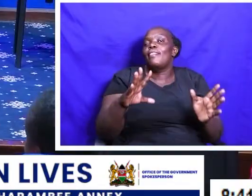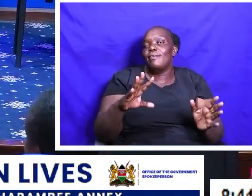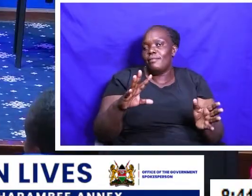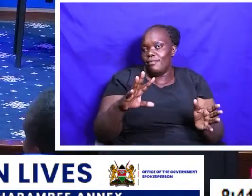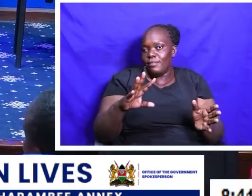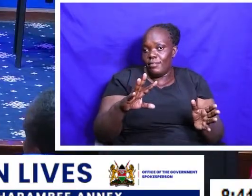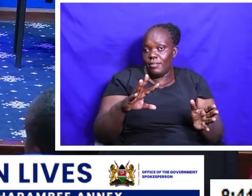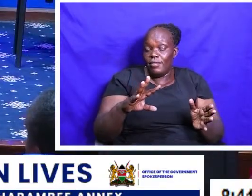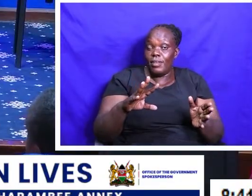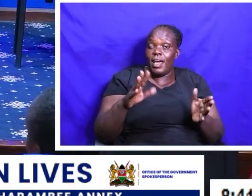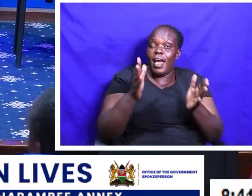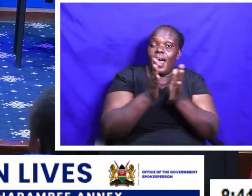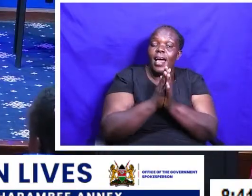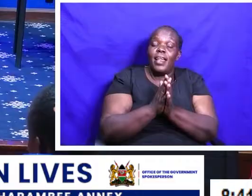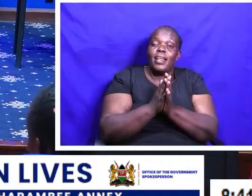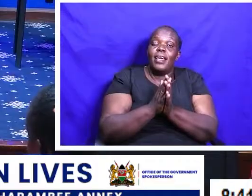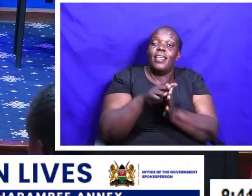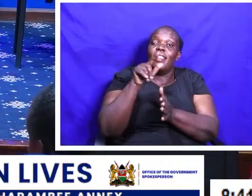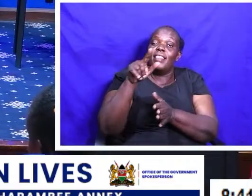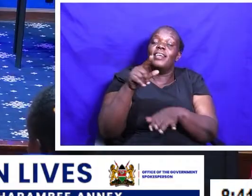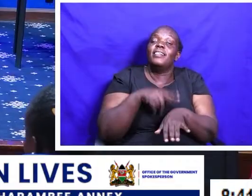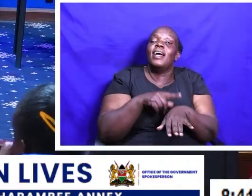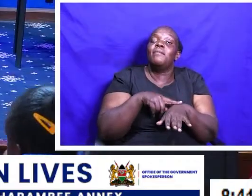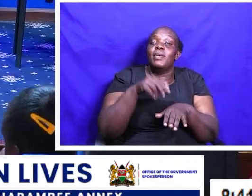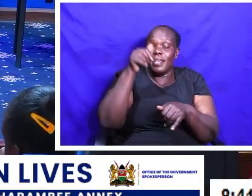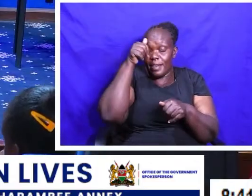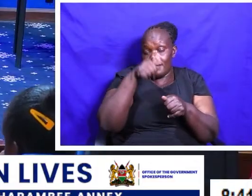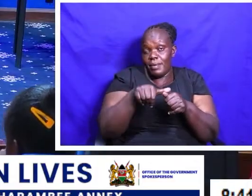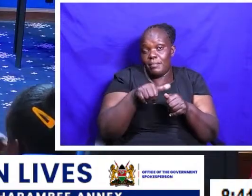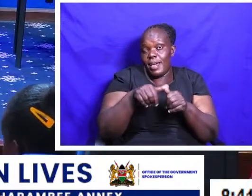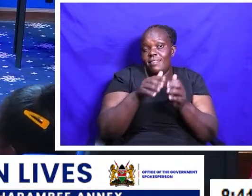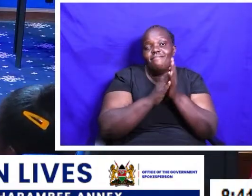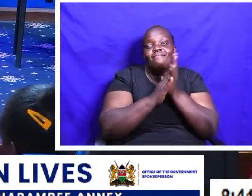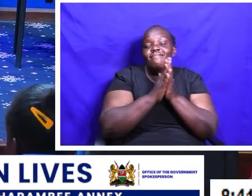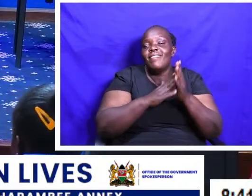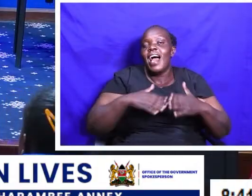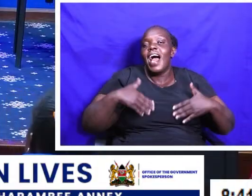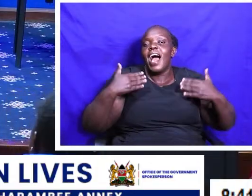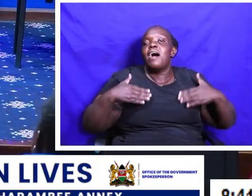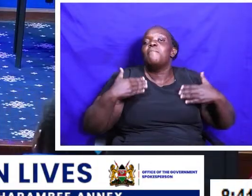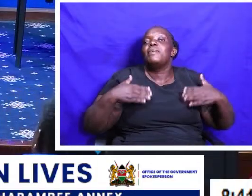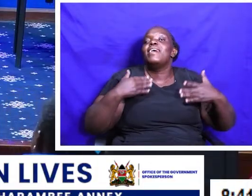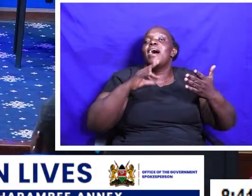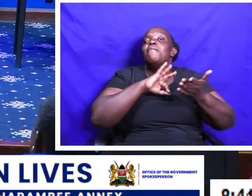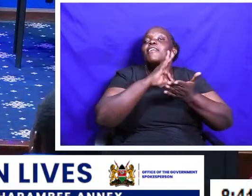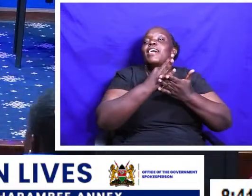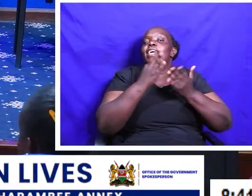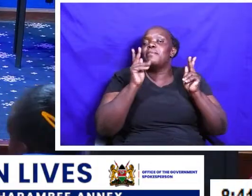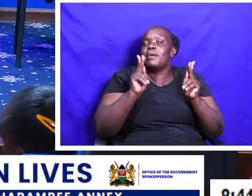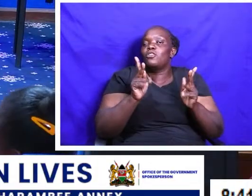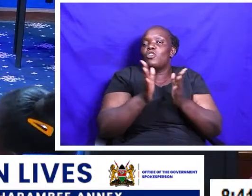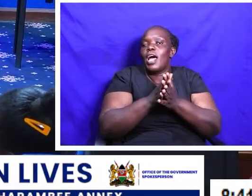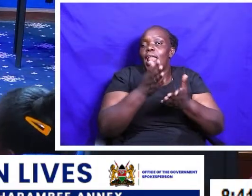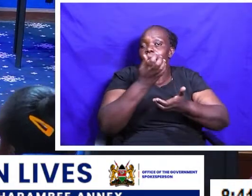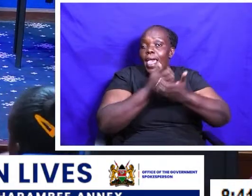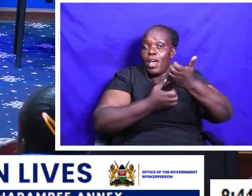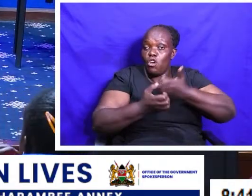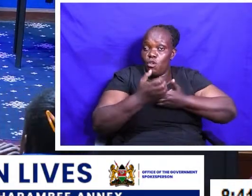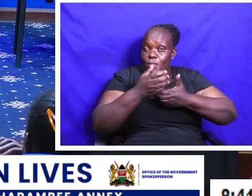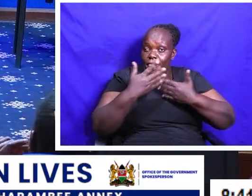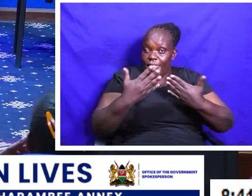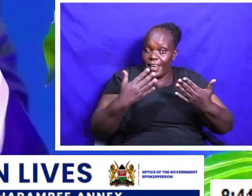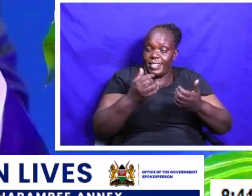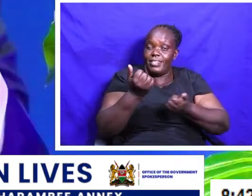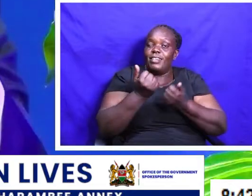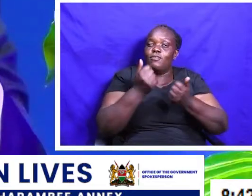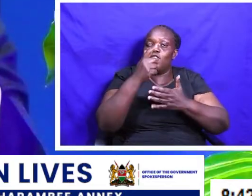Yo. And that time, I remember I was excited. Of course, as a finance person and economist, the